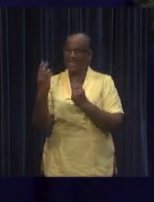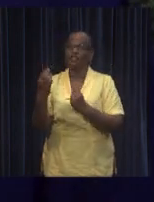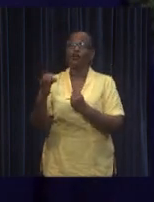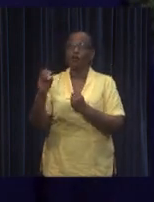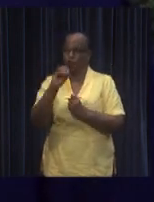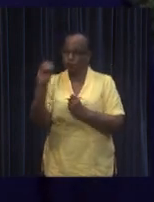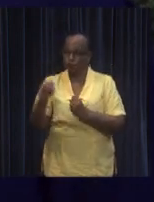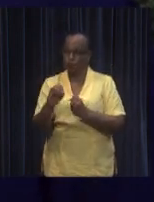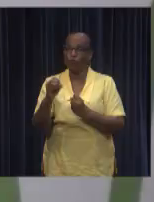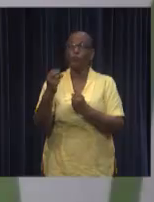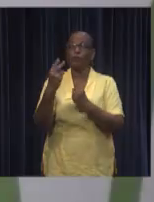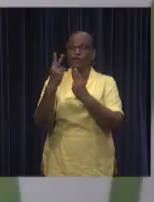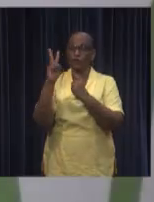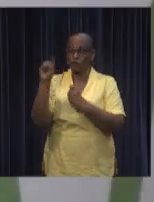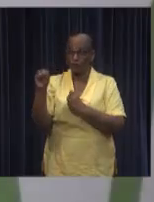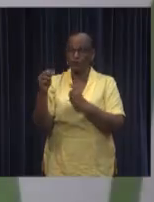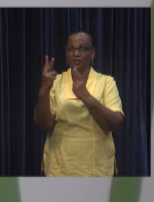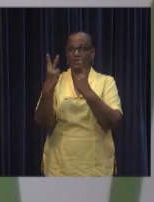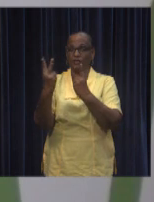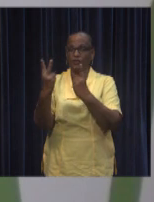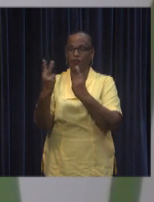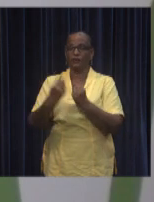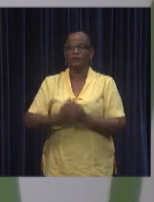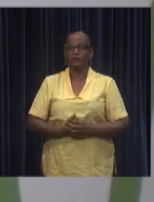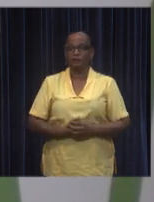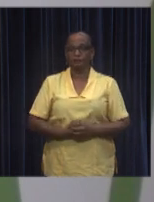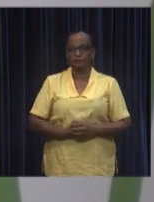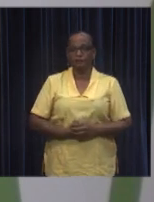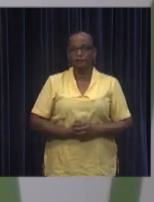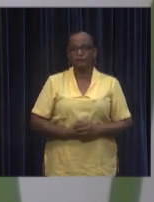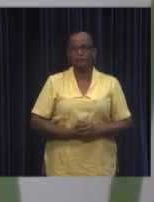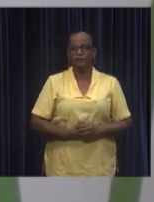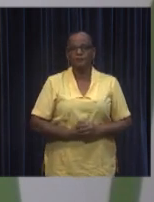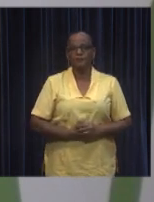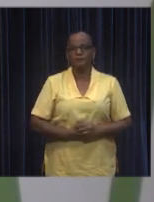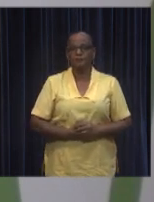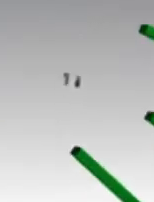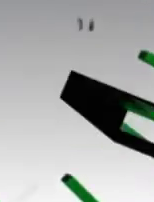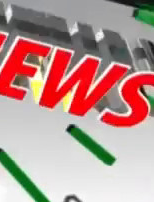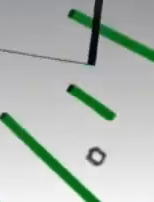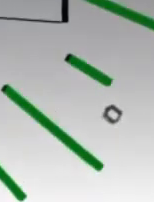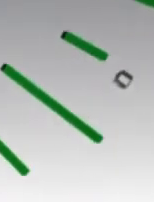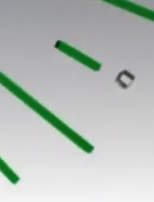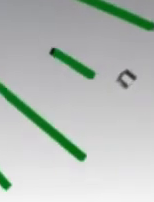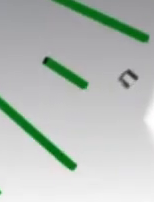1, 2019 to October 31, 2021.